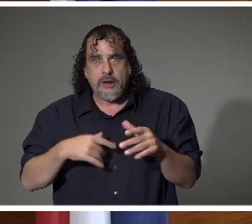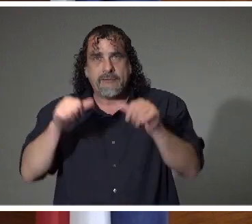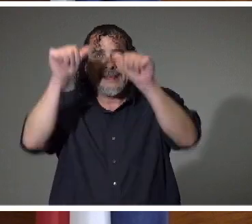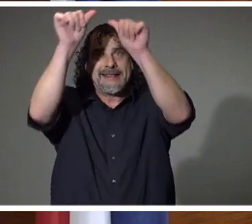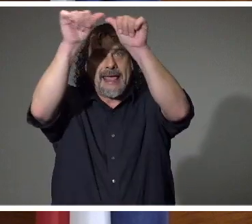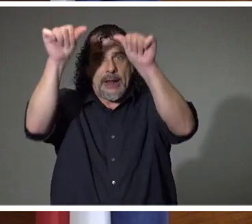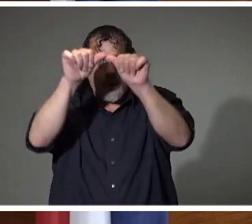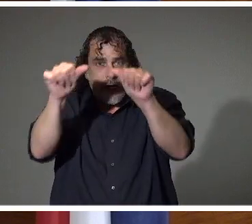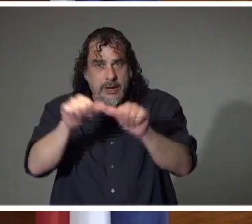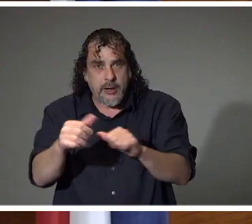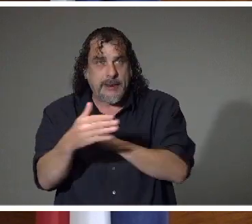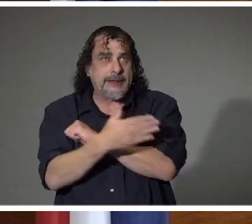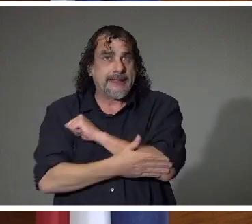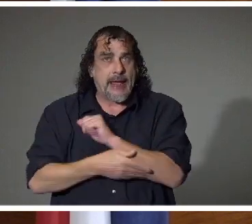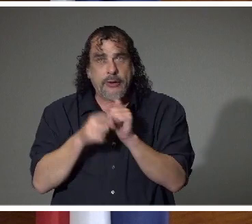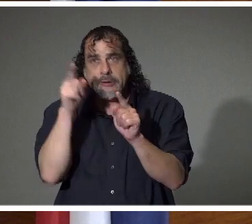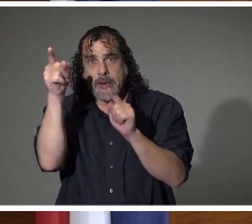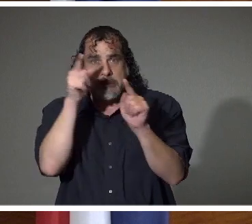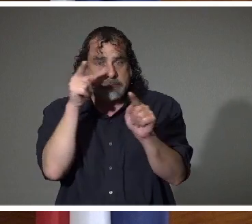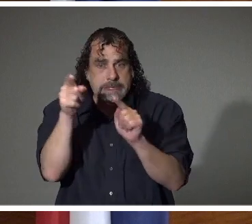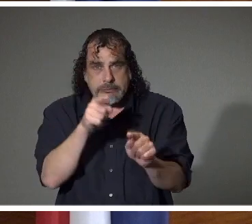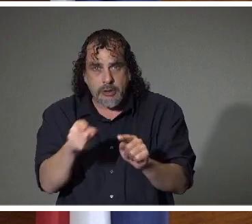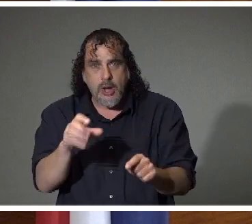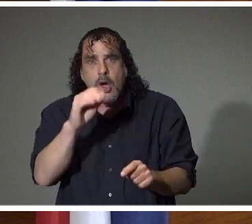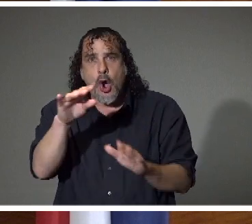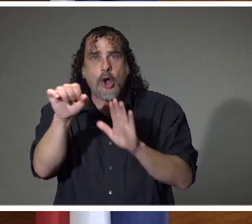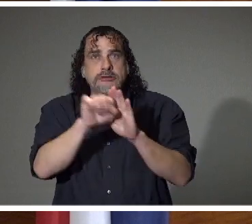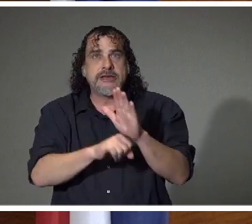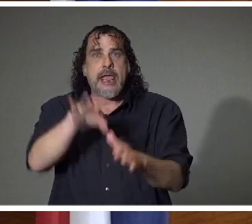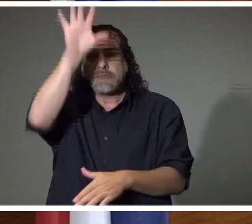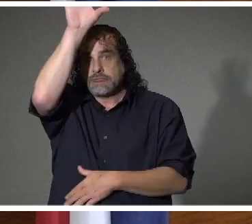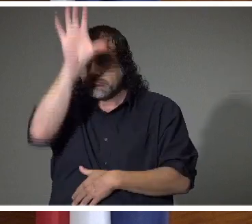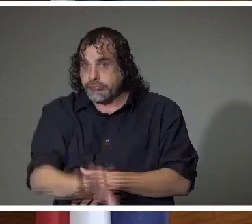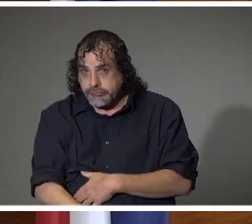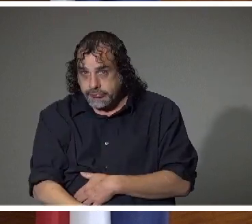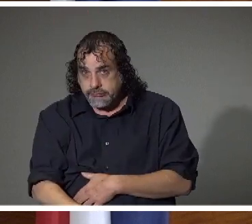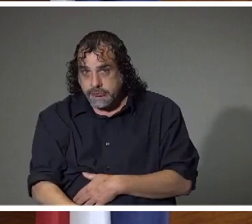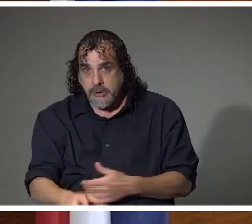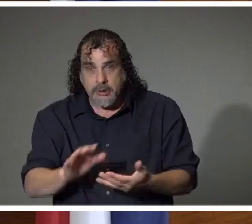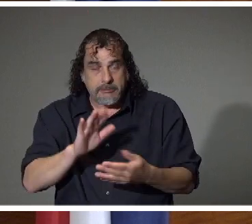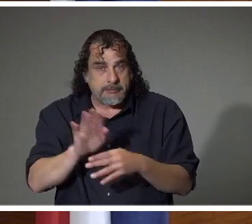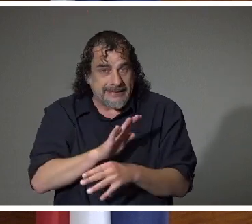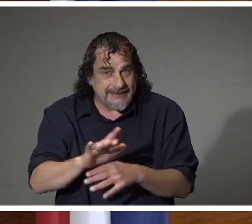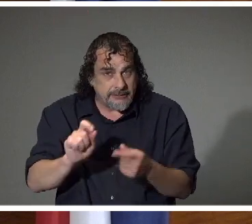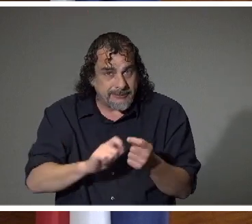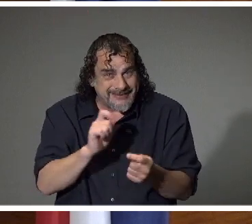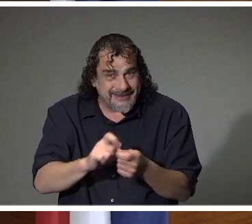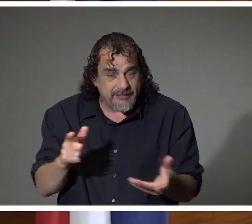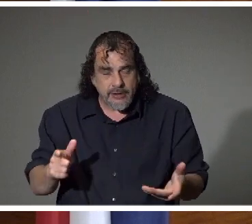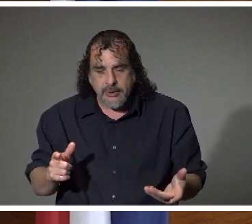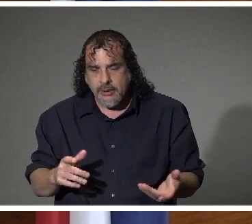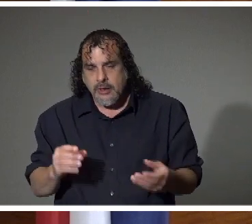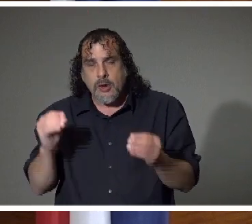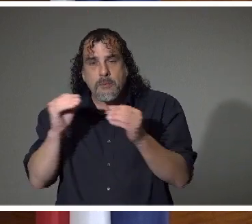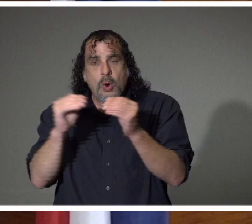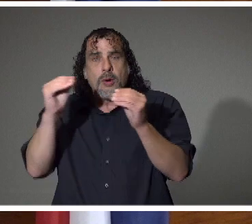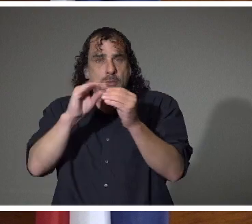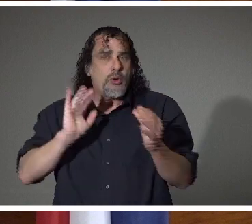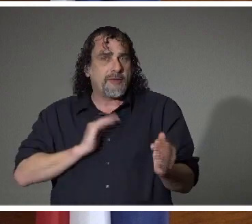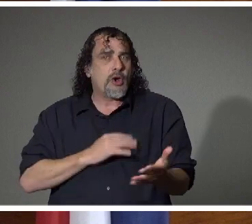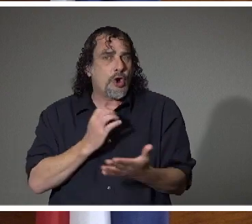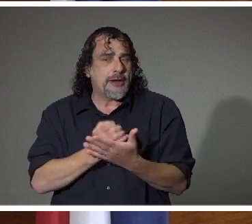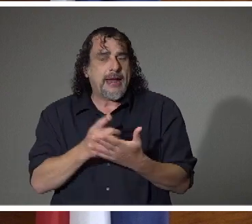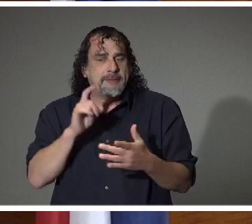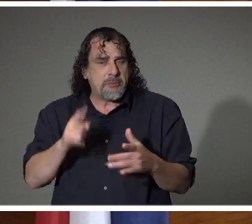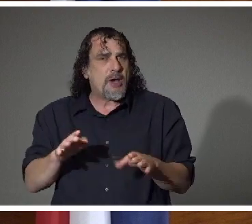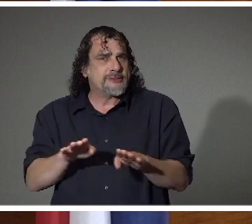regions, counties, or statewide in particular industries. More and more of our economy must continue to open